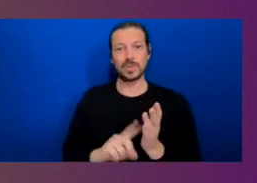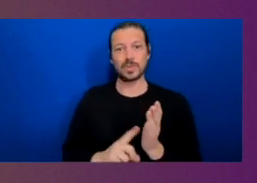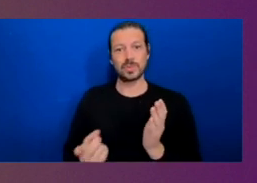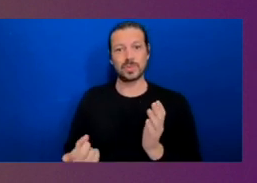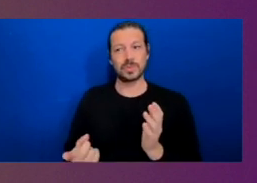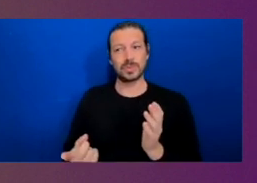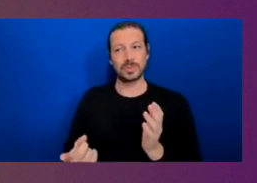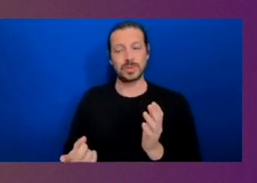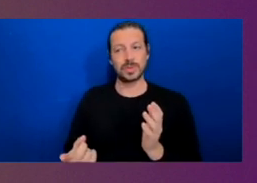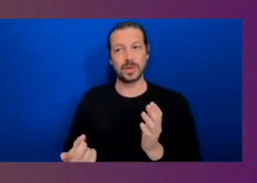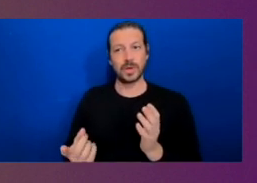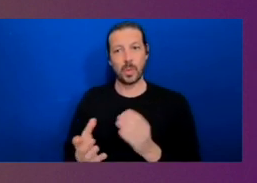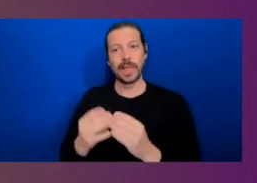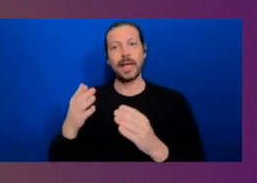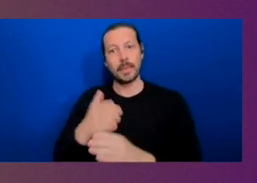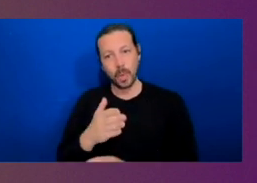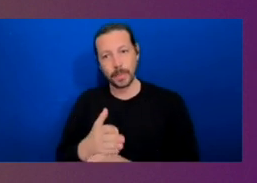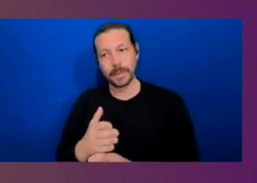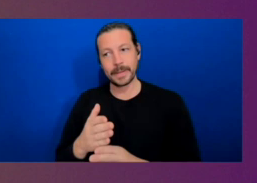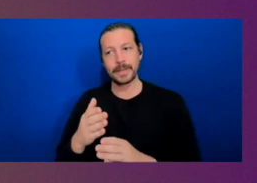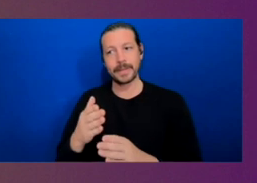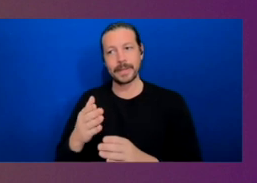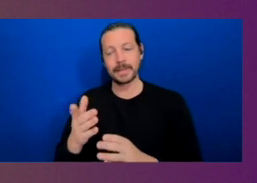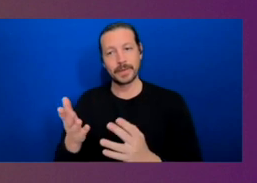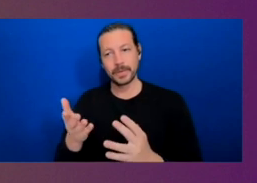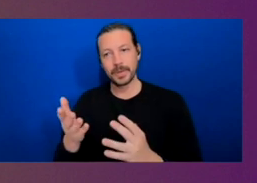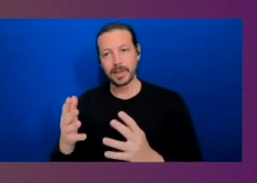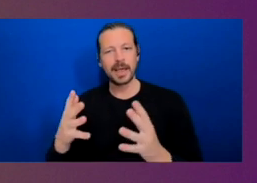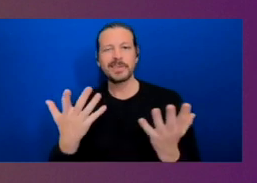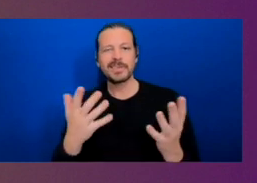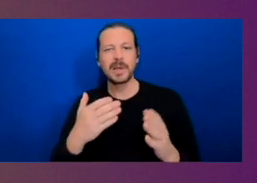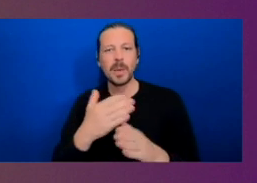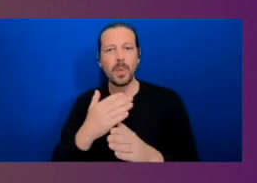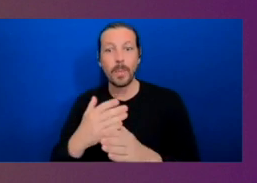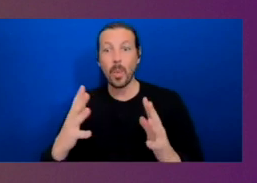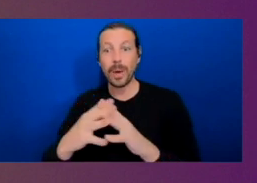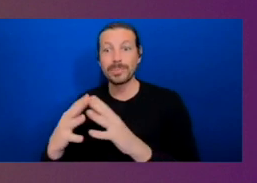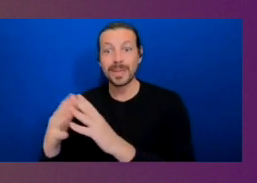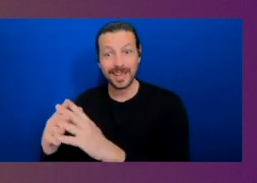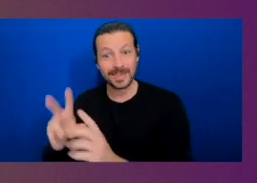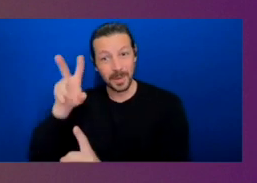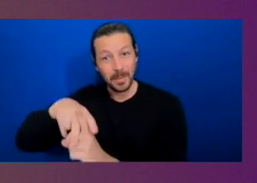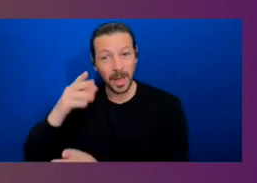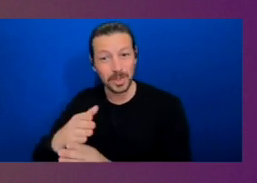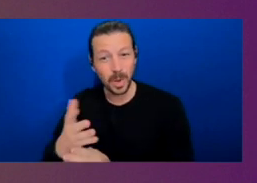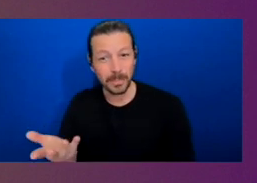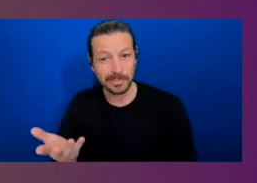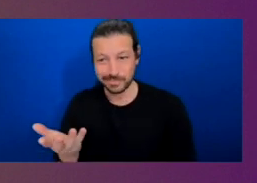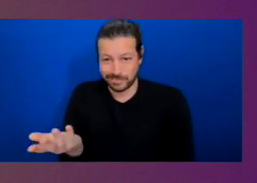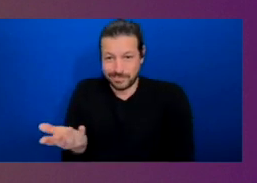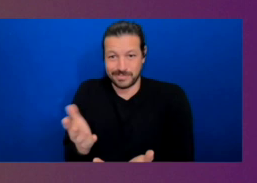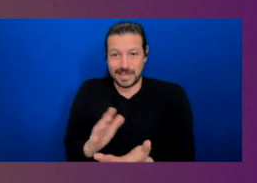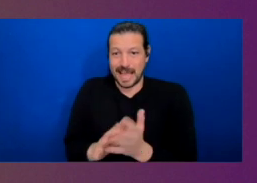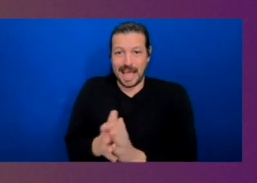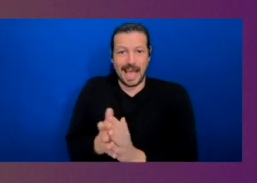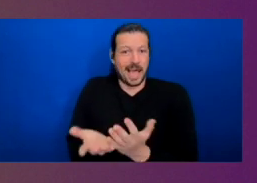the employment websites to apply for a job, you're never going to get over those barriers, no matter how great your